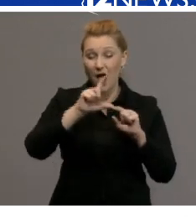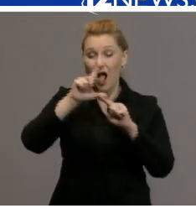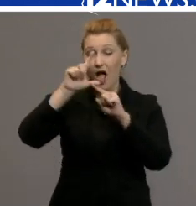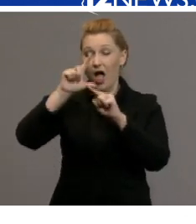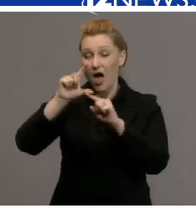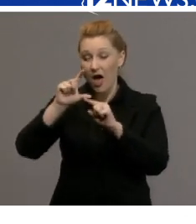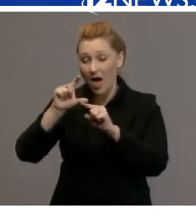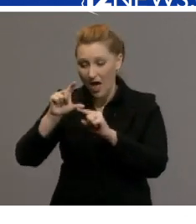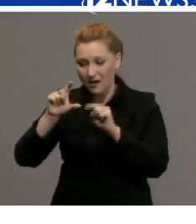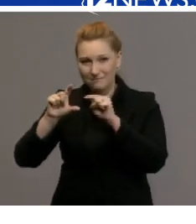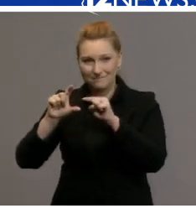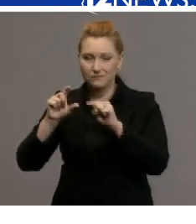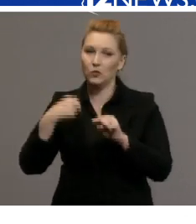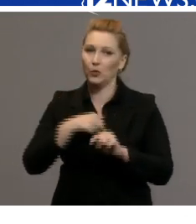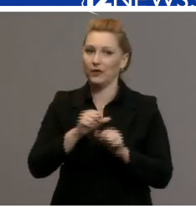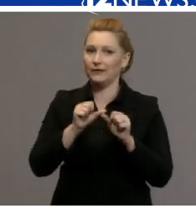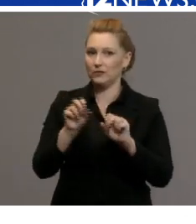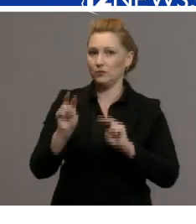monitor.